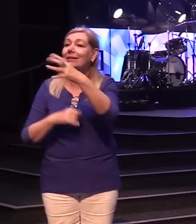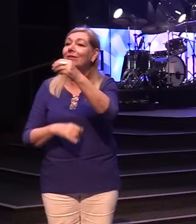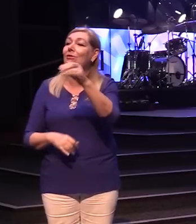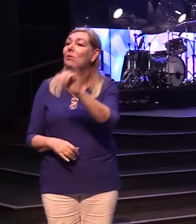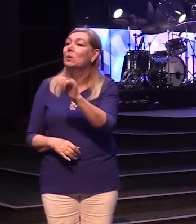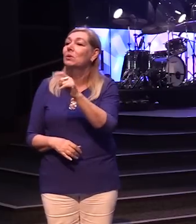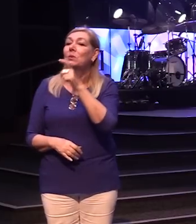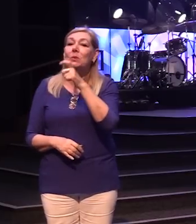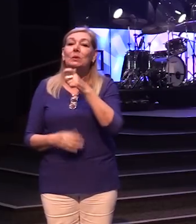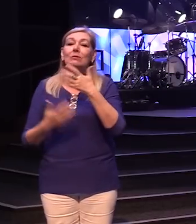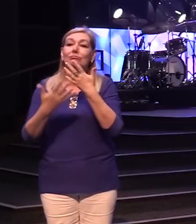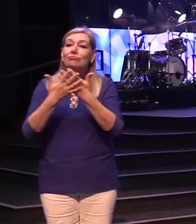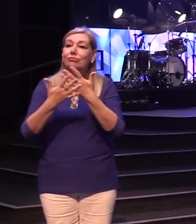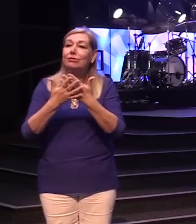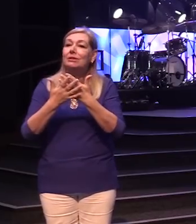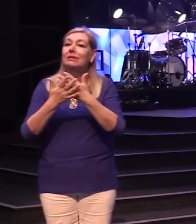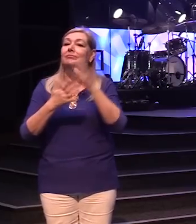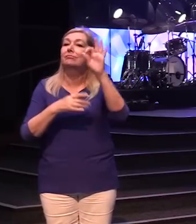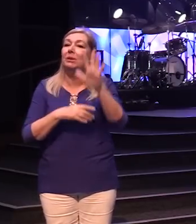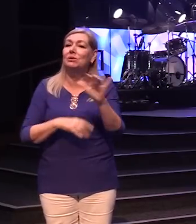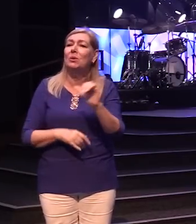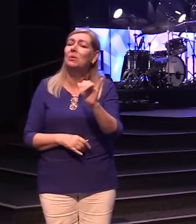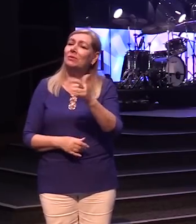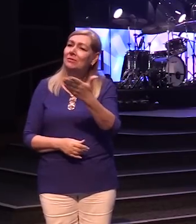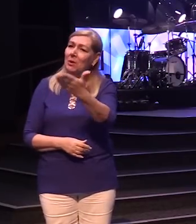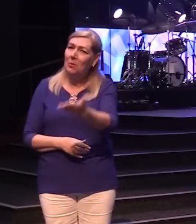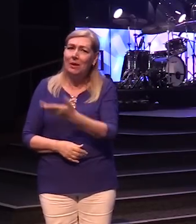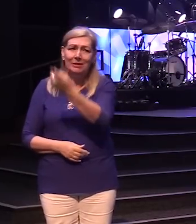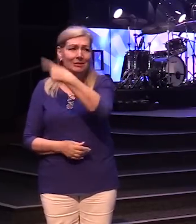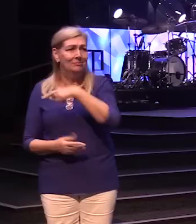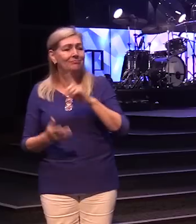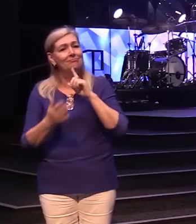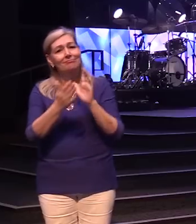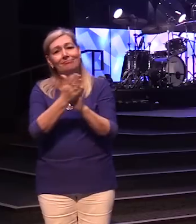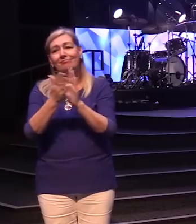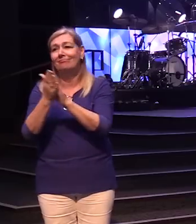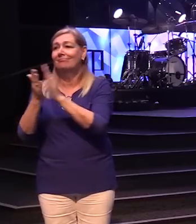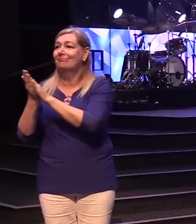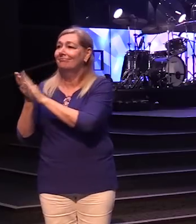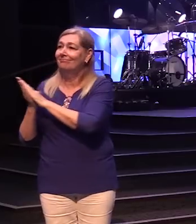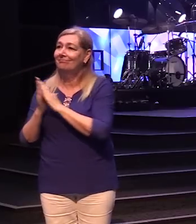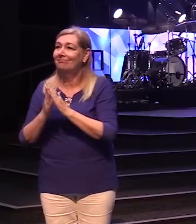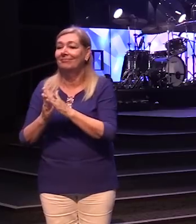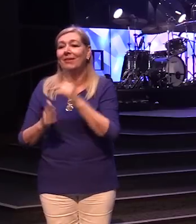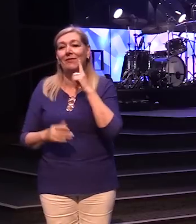us at the prison campuses. Will you just welcome them all in a wonderful way?